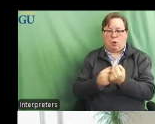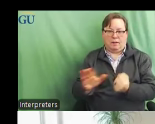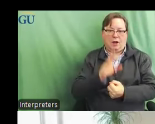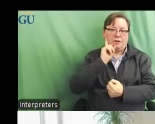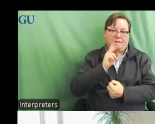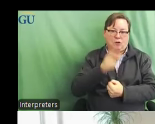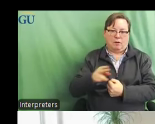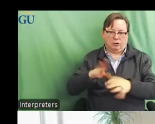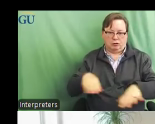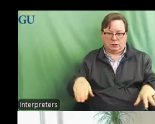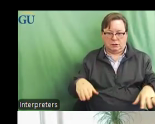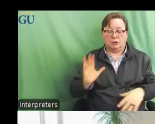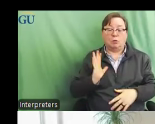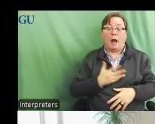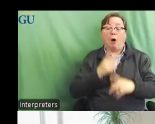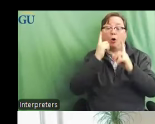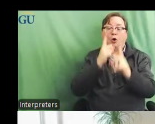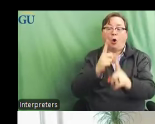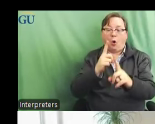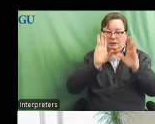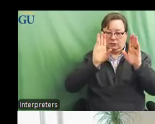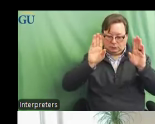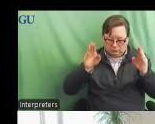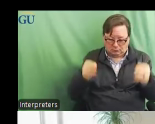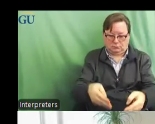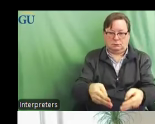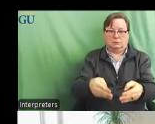what our goal is to center the